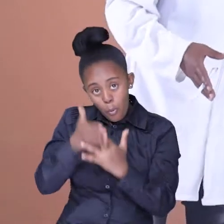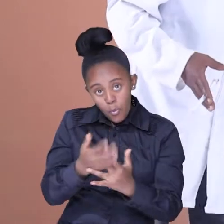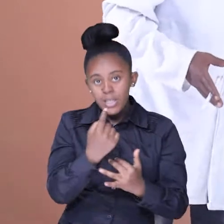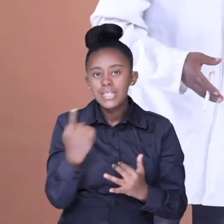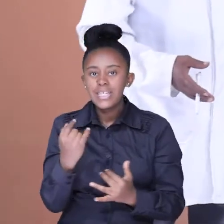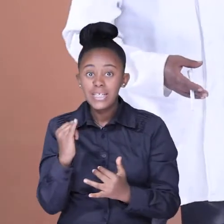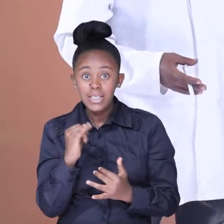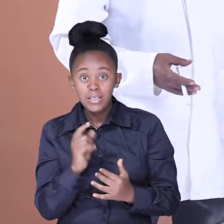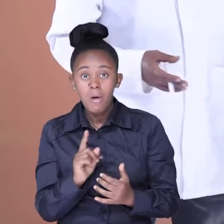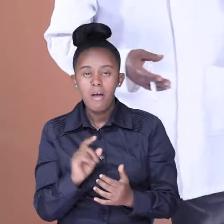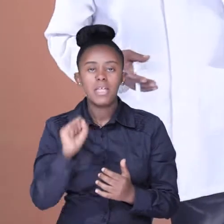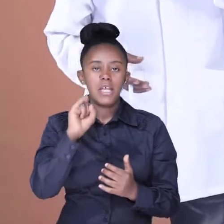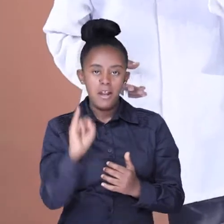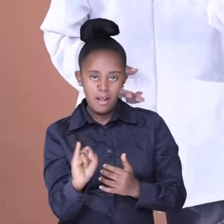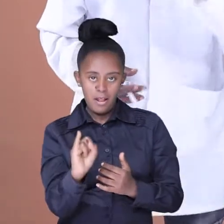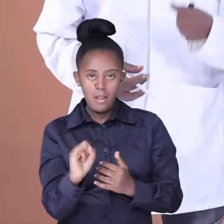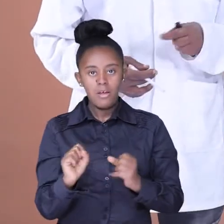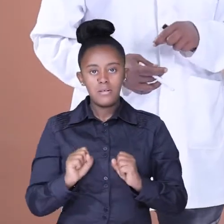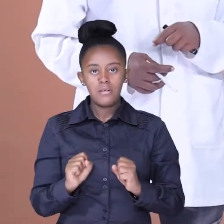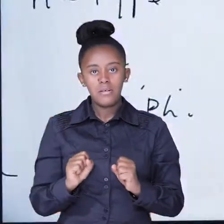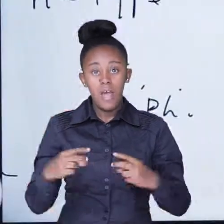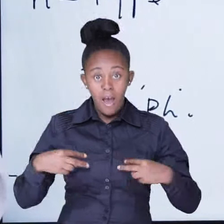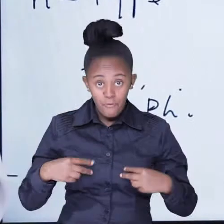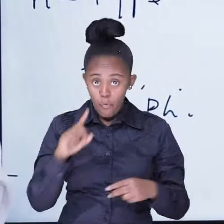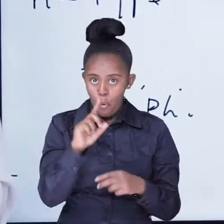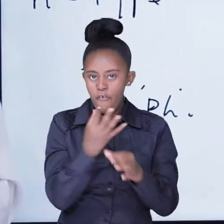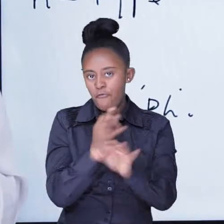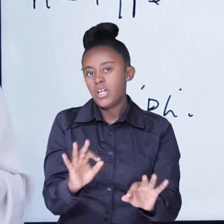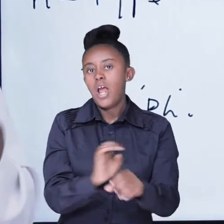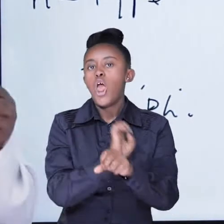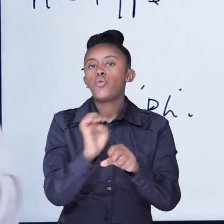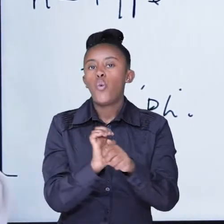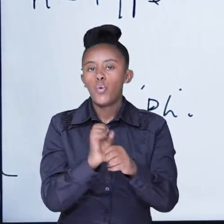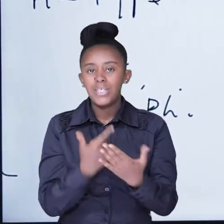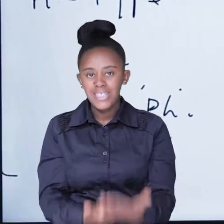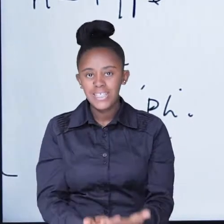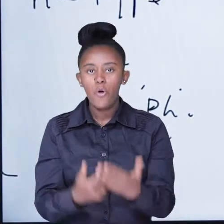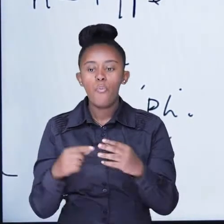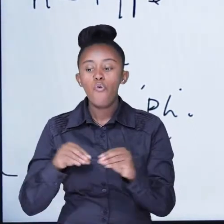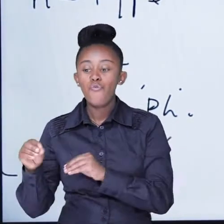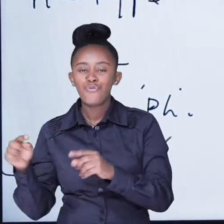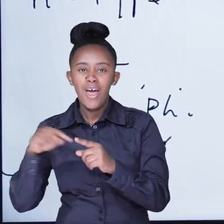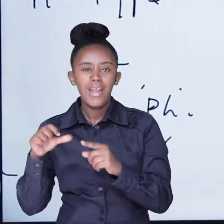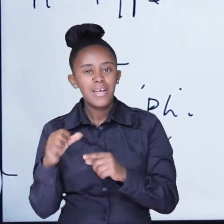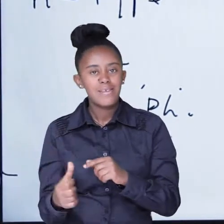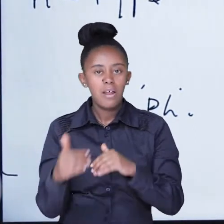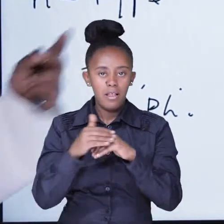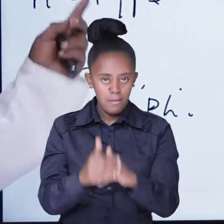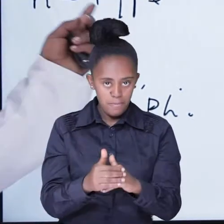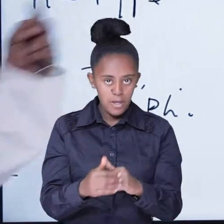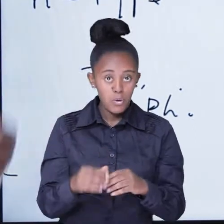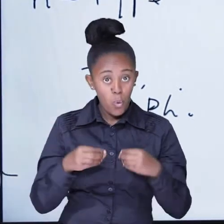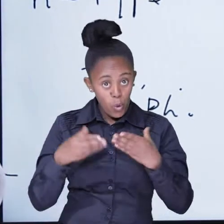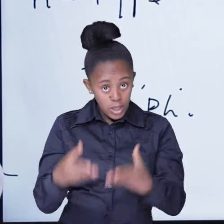as silicon. They have 1 free electron. This free electron is moved to the other atoms. Donating 1 electron